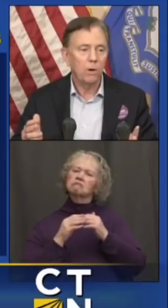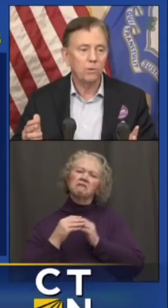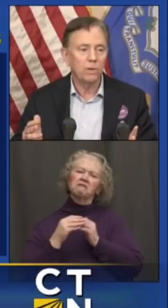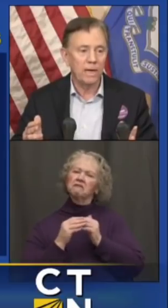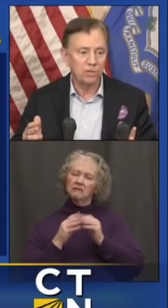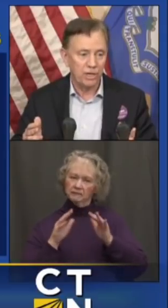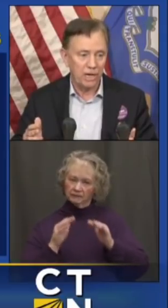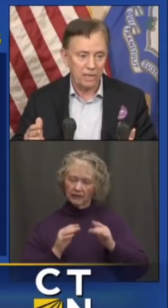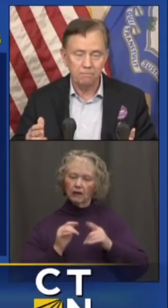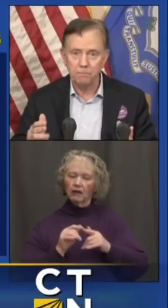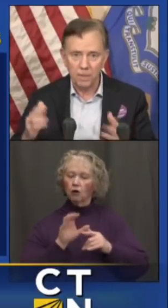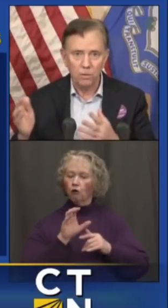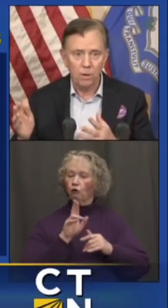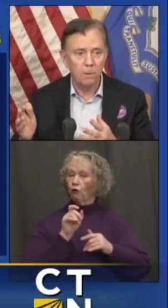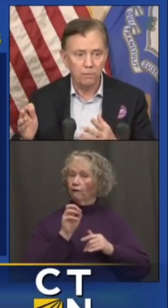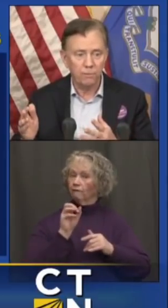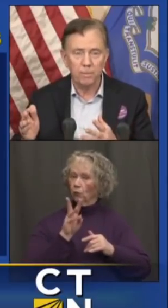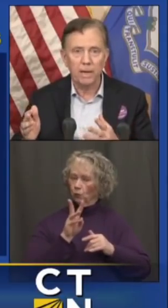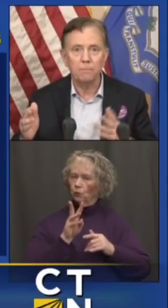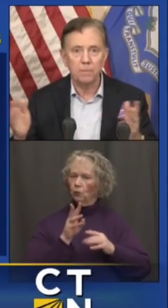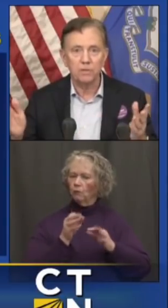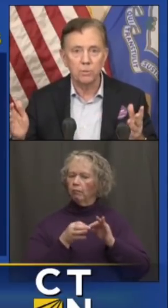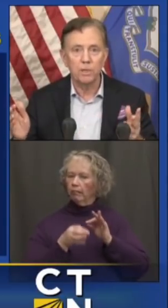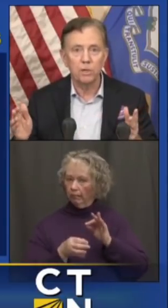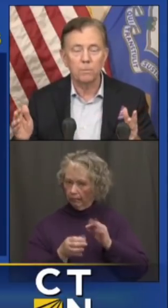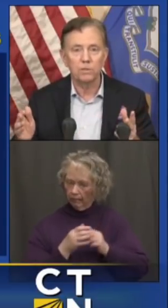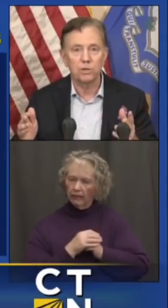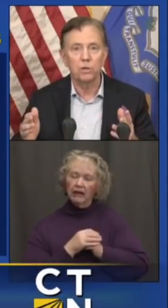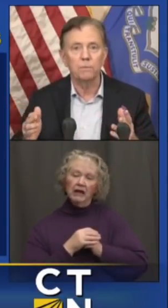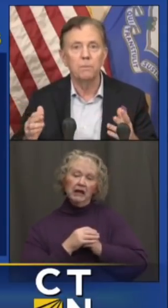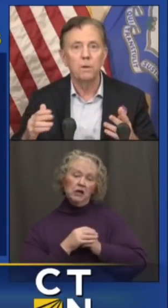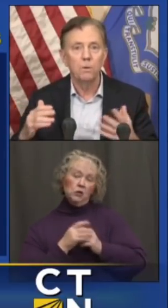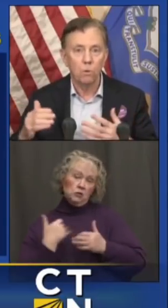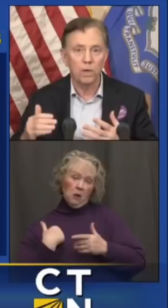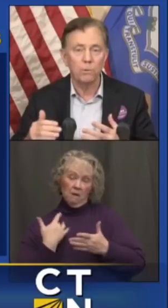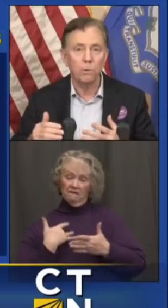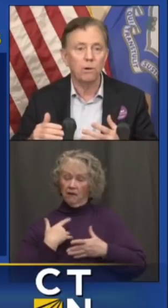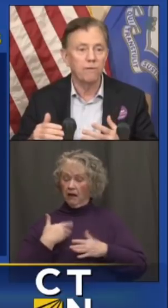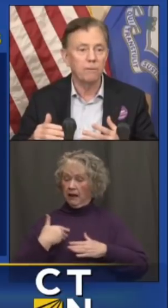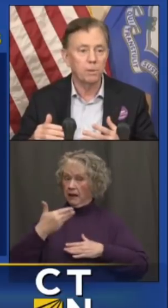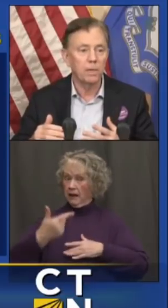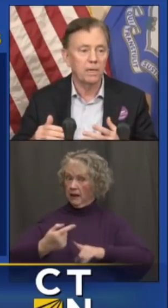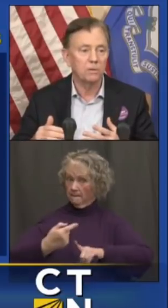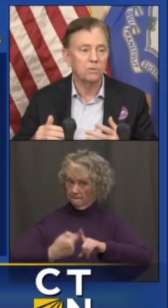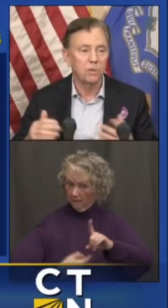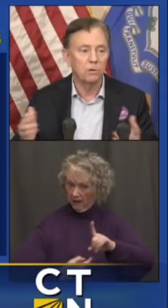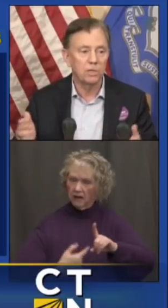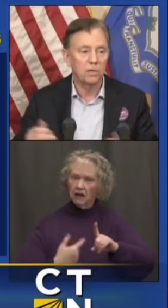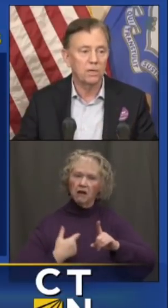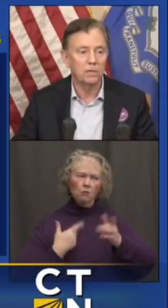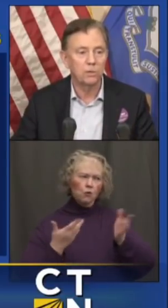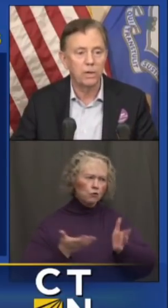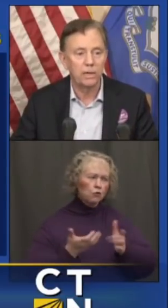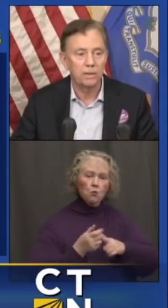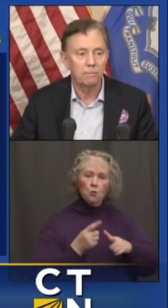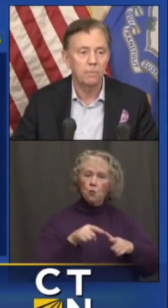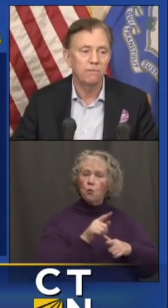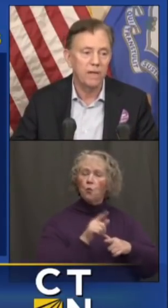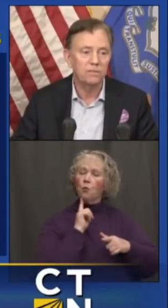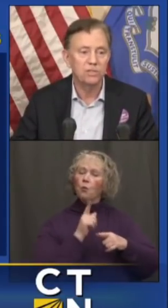We wanted to announce today that, a month from now, assuming the numbers are good, working with our event planners, those that